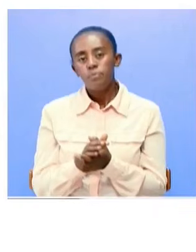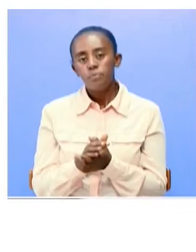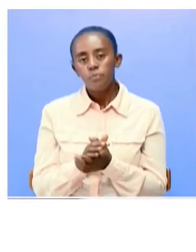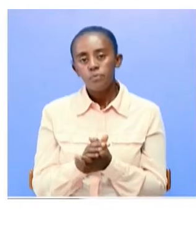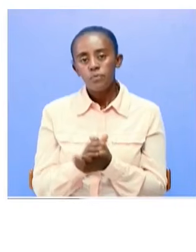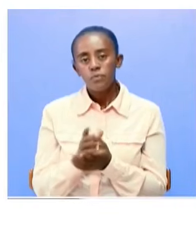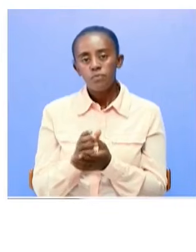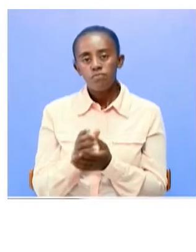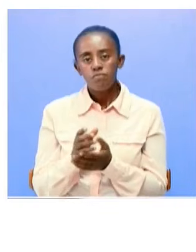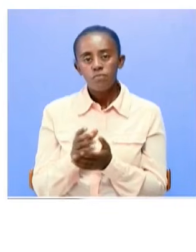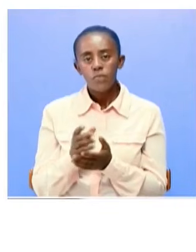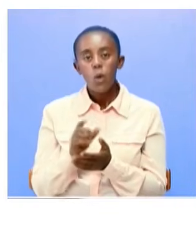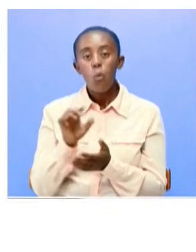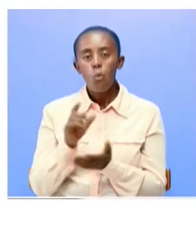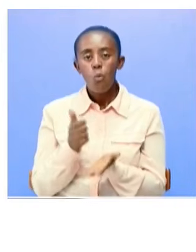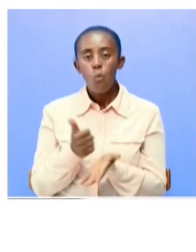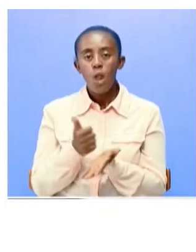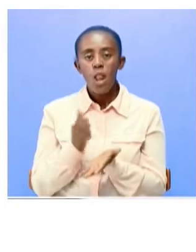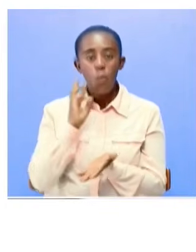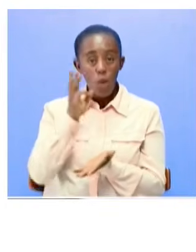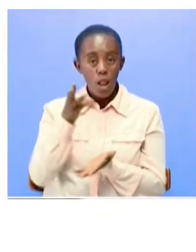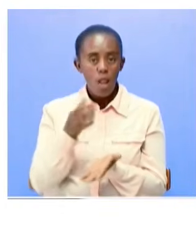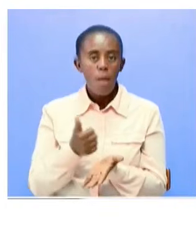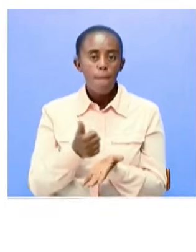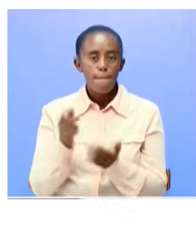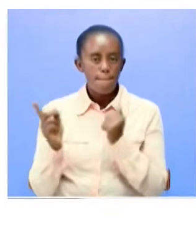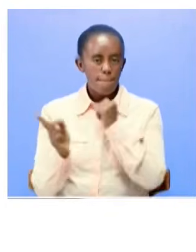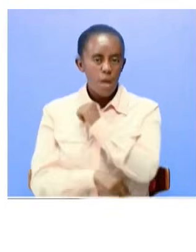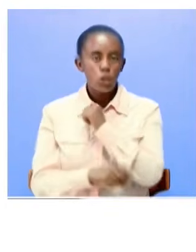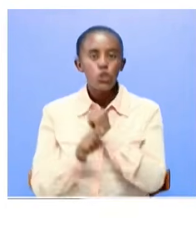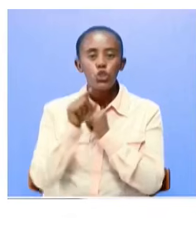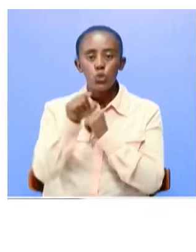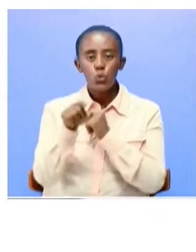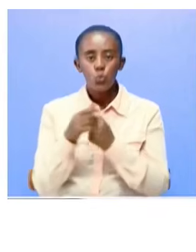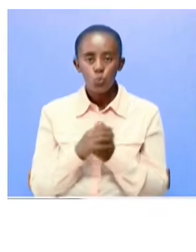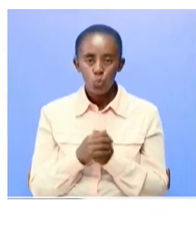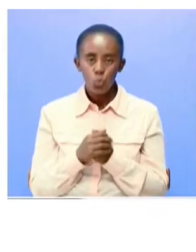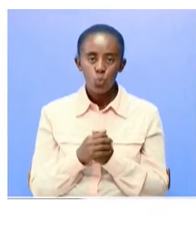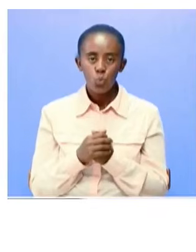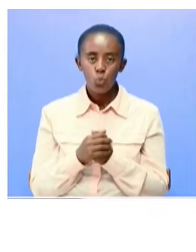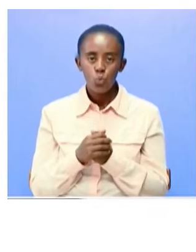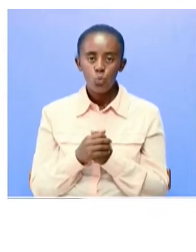will punish you. Will punish you.